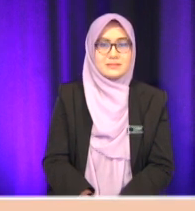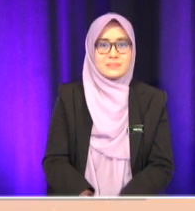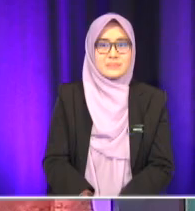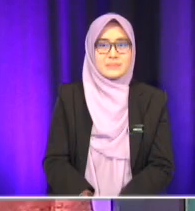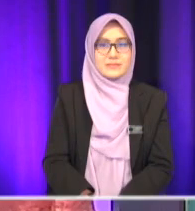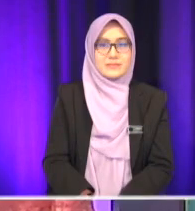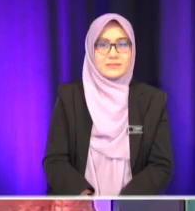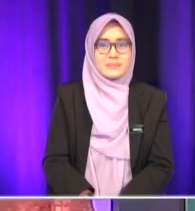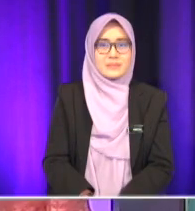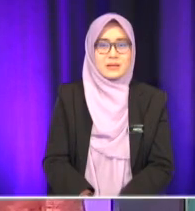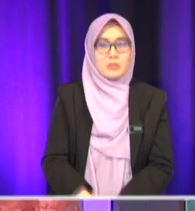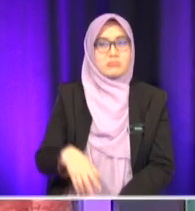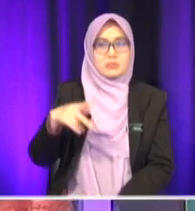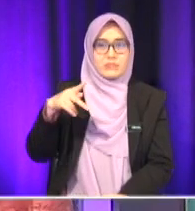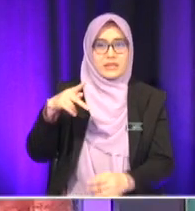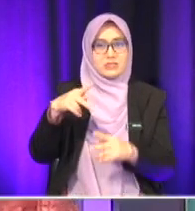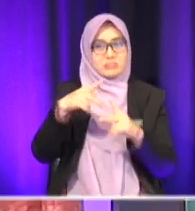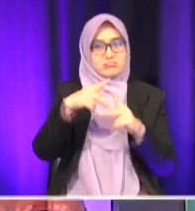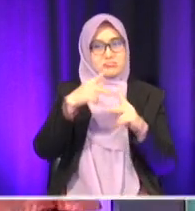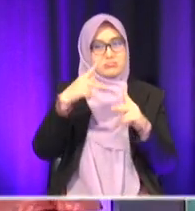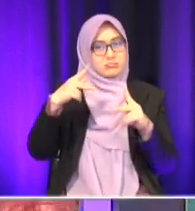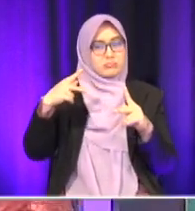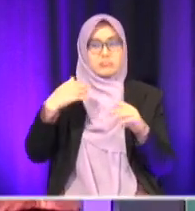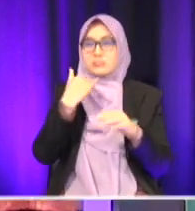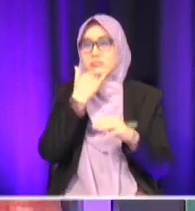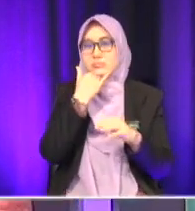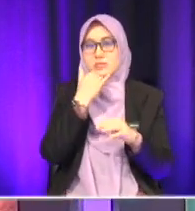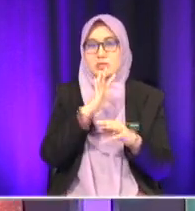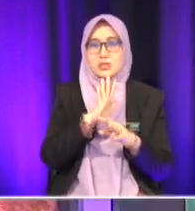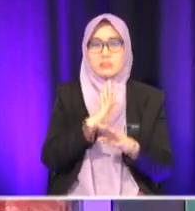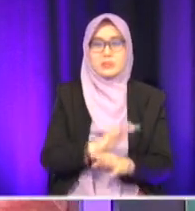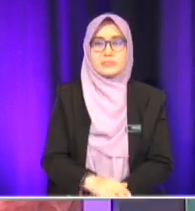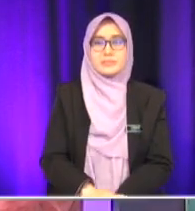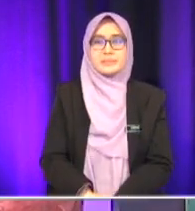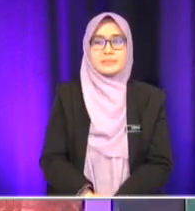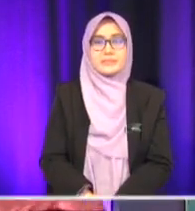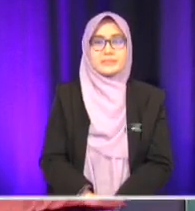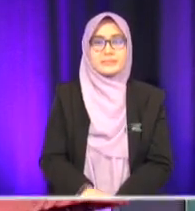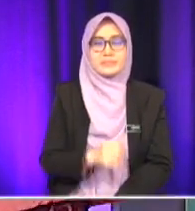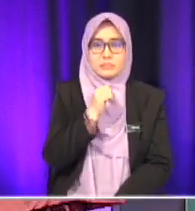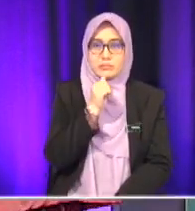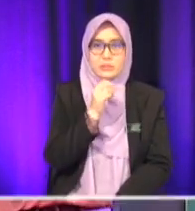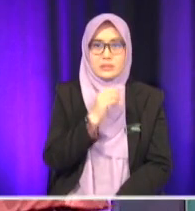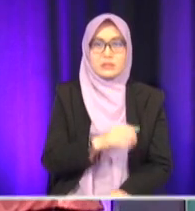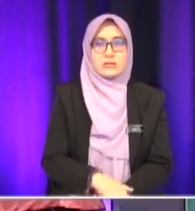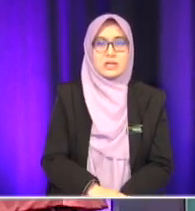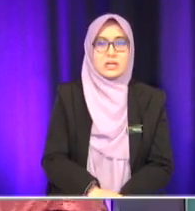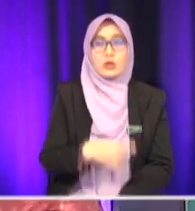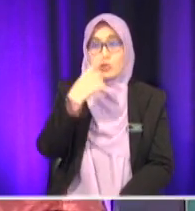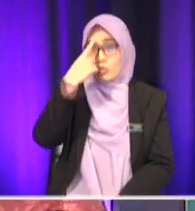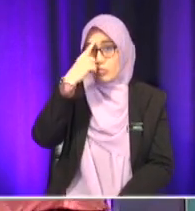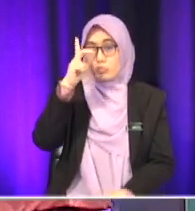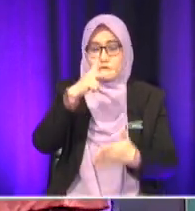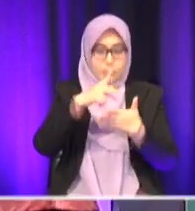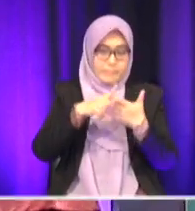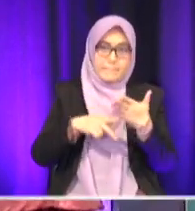health problems? No, I don't think so. It's not suitable there. Yes. Okay. So, for part 2, once